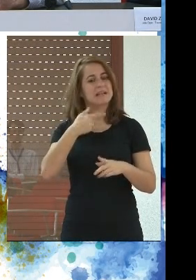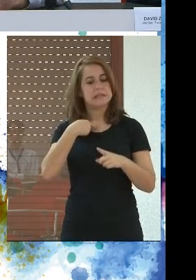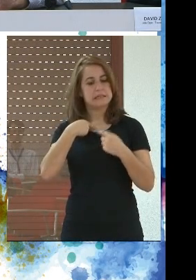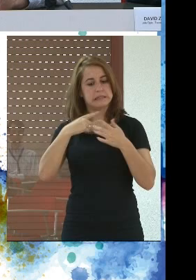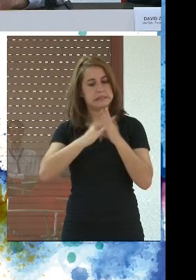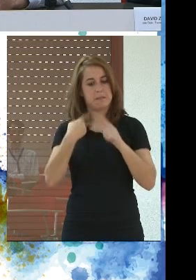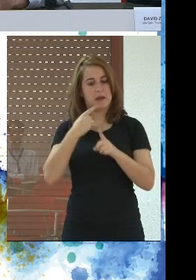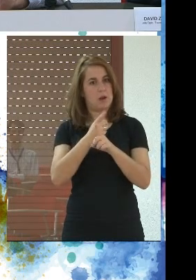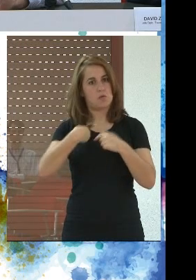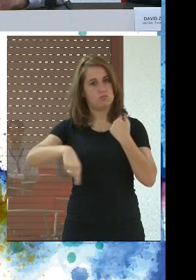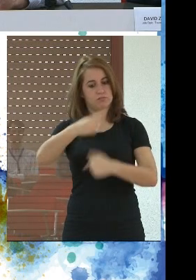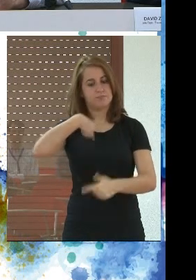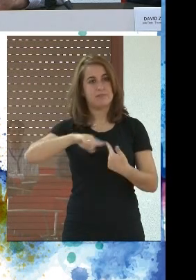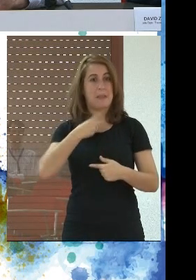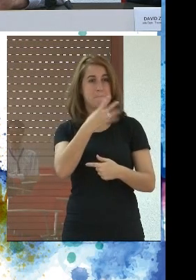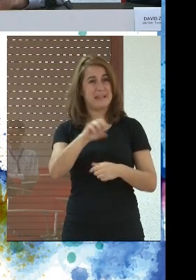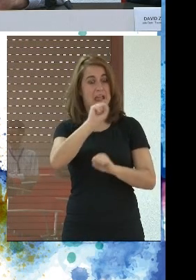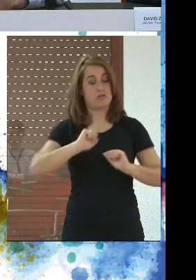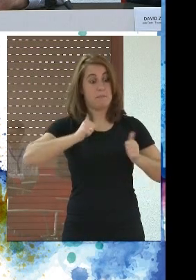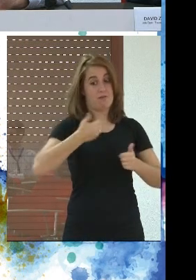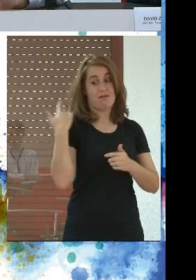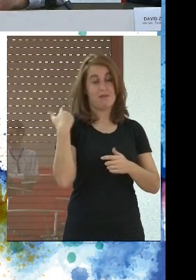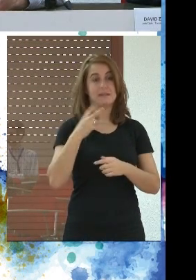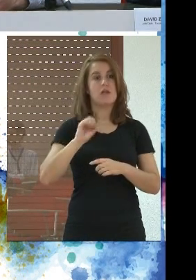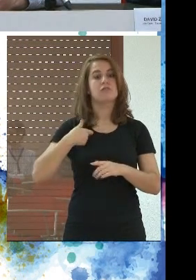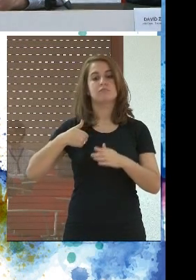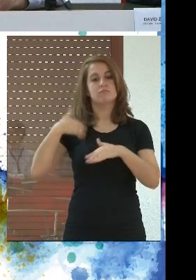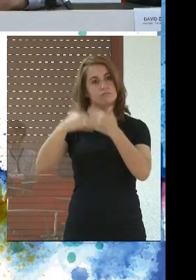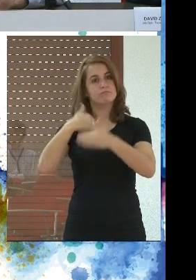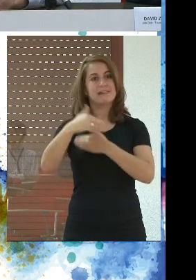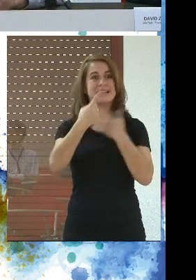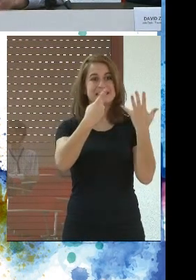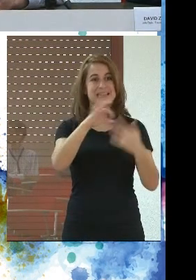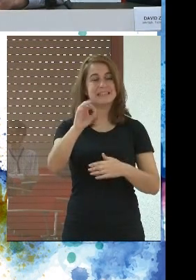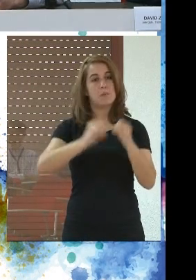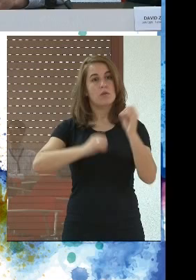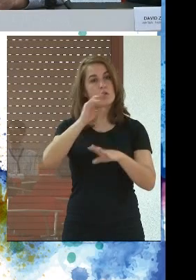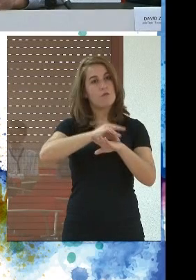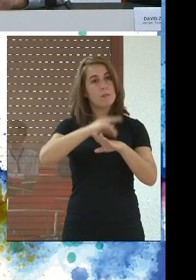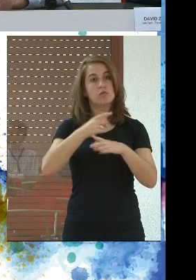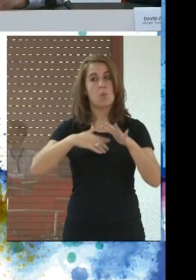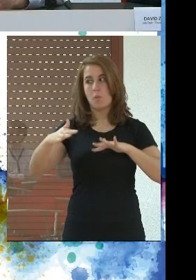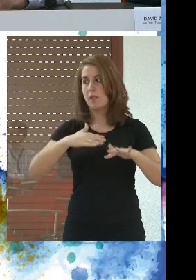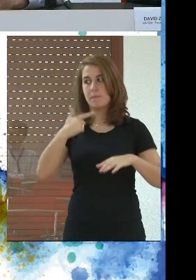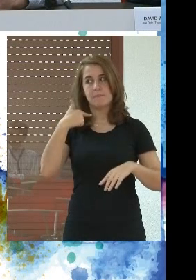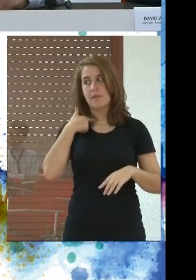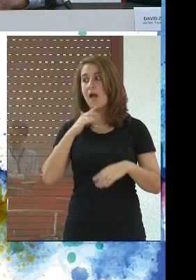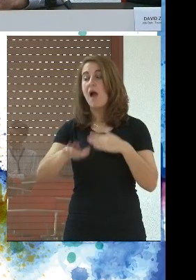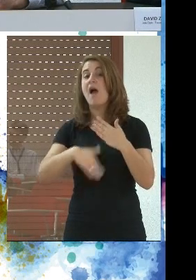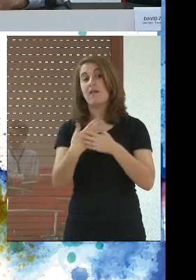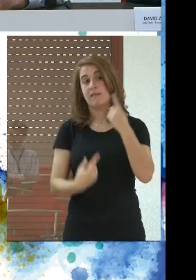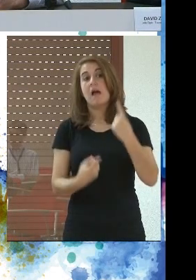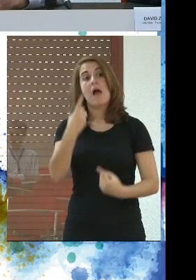disease which affects the nervous system. It's the most common in the world. After the first symptoms appear, 60% of the people